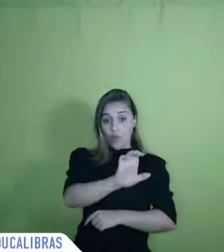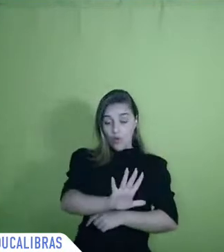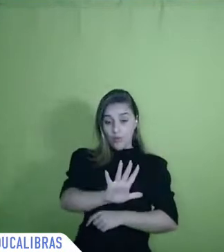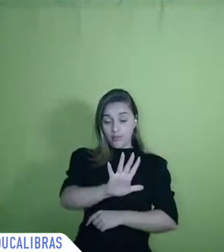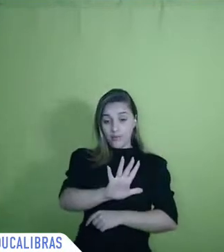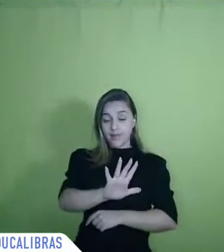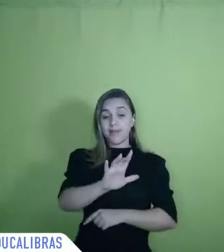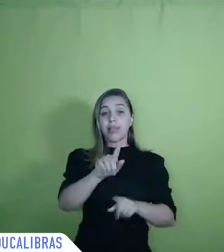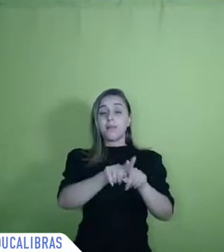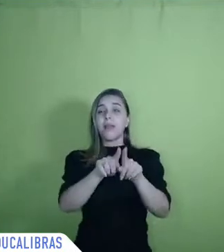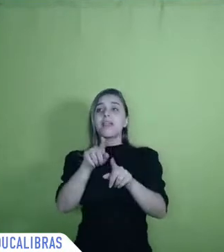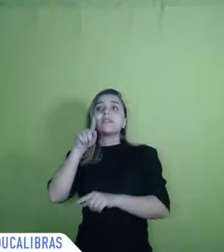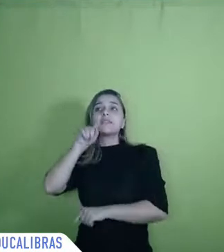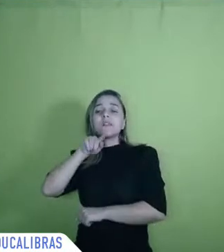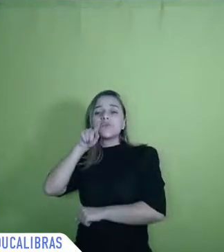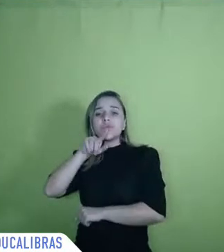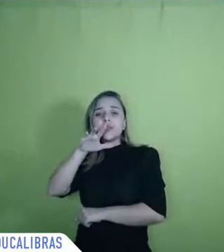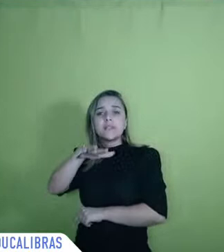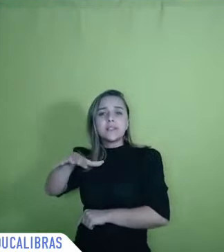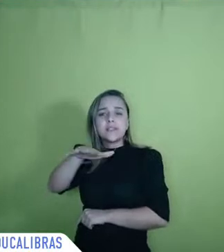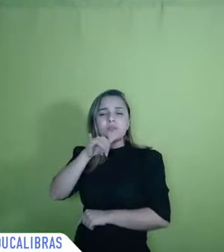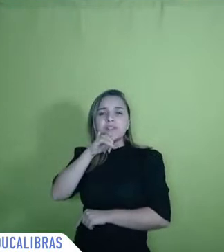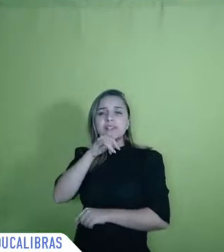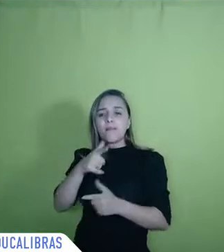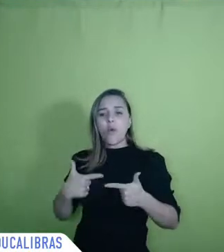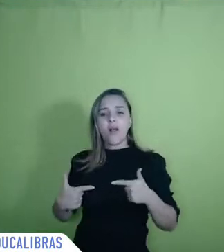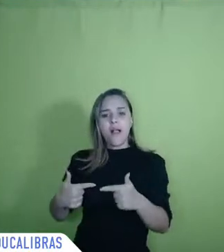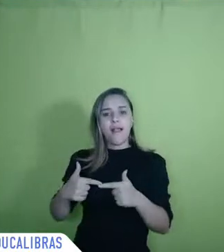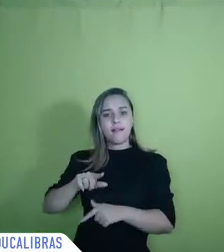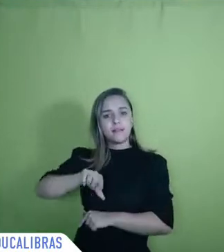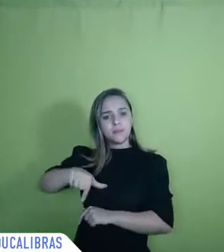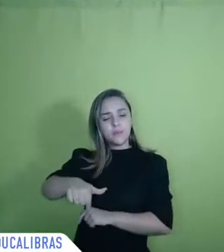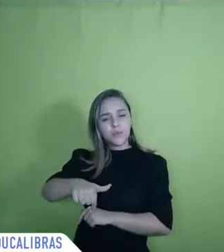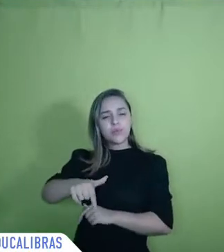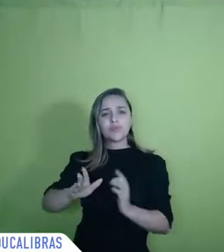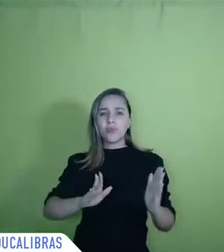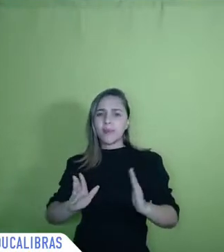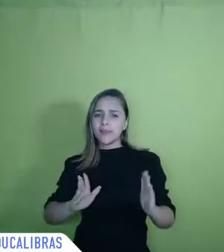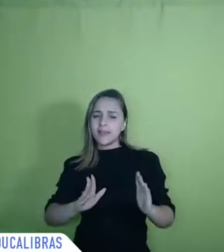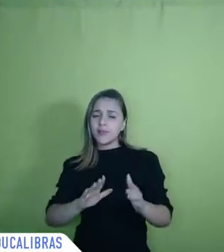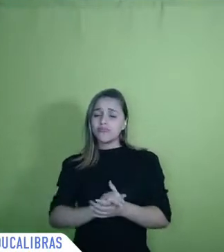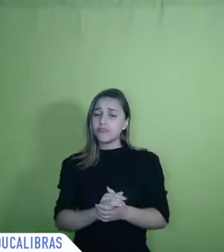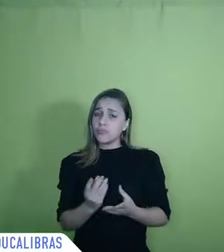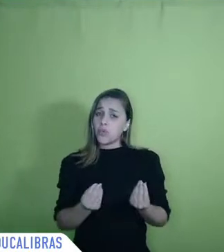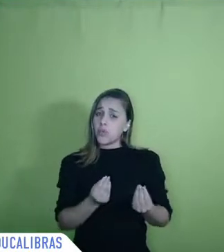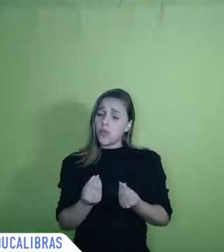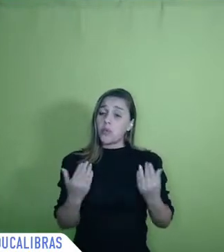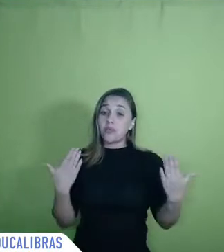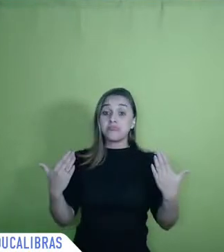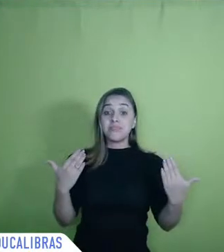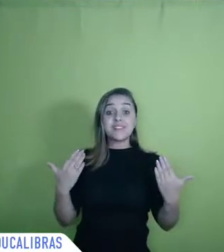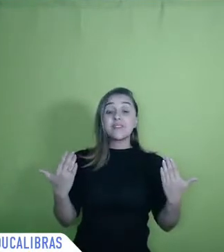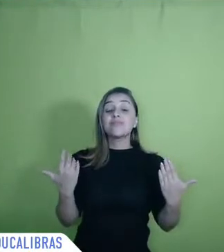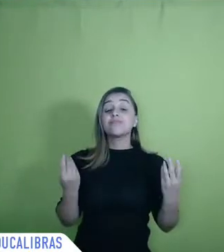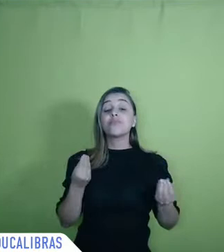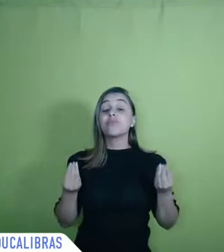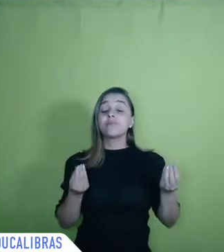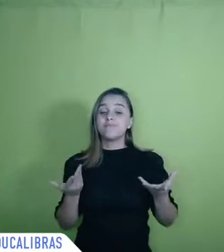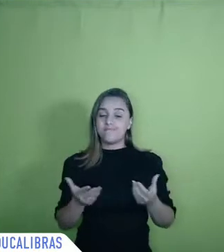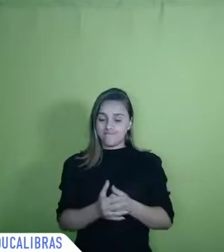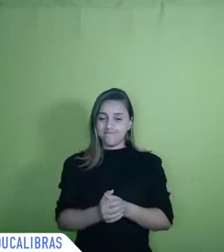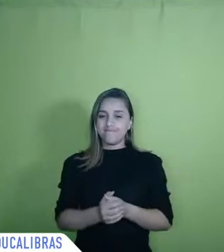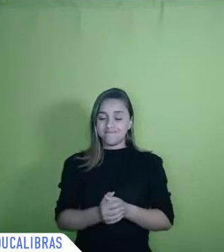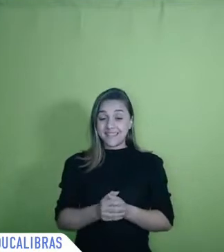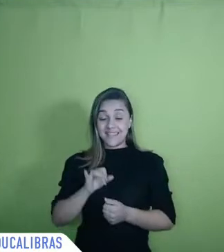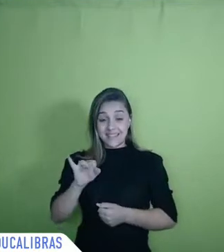does have a long way to go in terms of those levels. And if you want to get there in a relatively short space of time, you're going